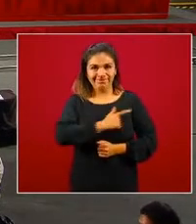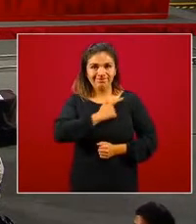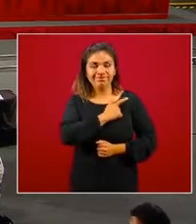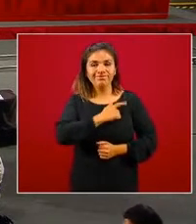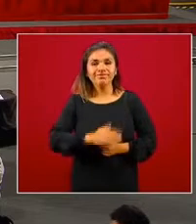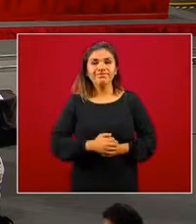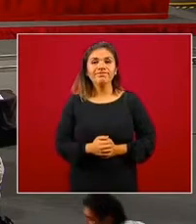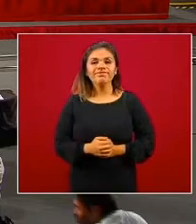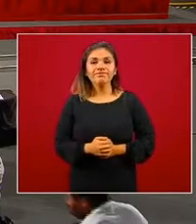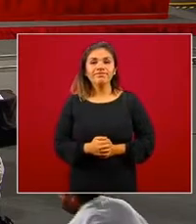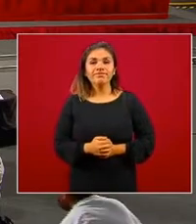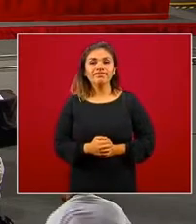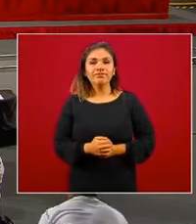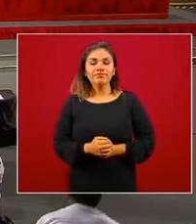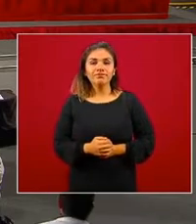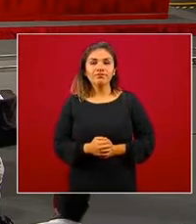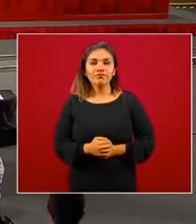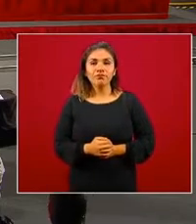Oh, yes, with great pleasure.